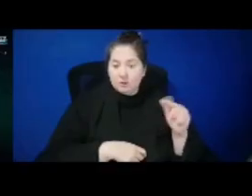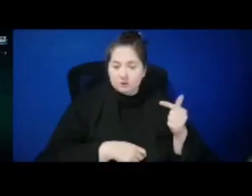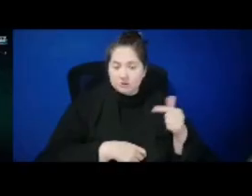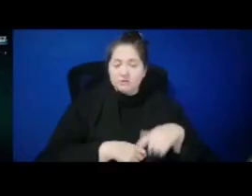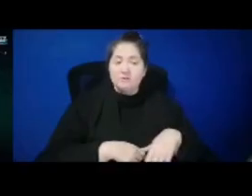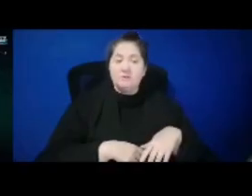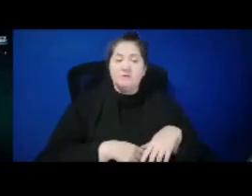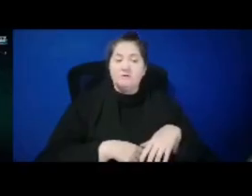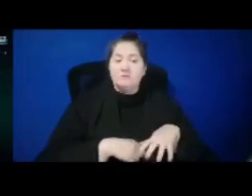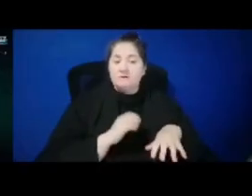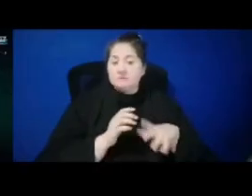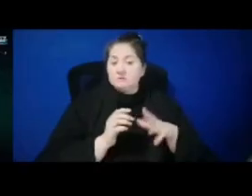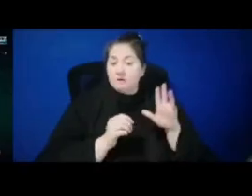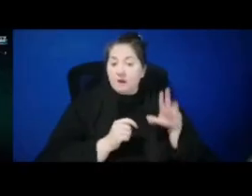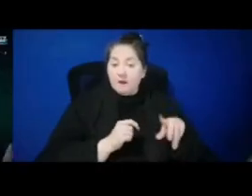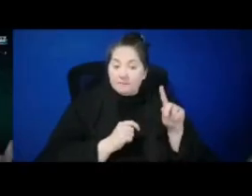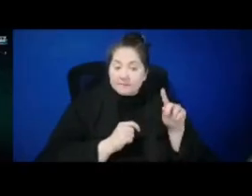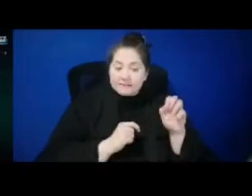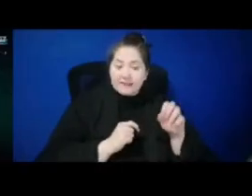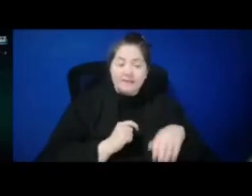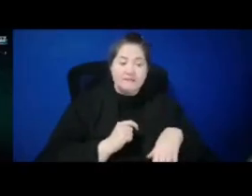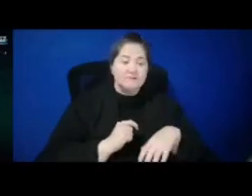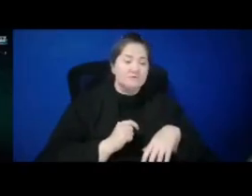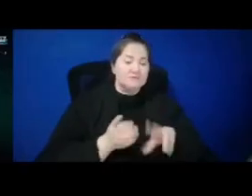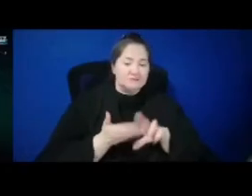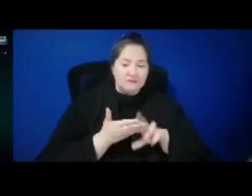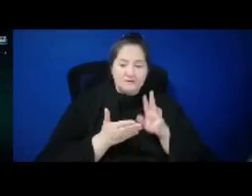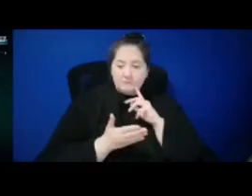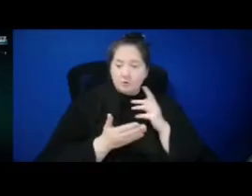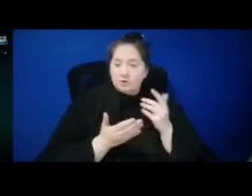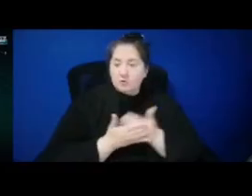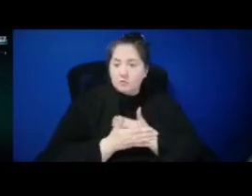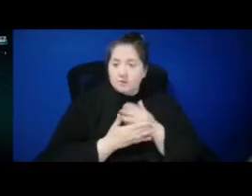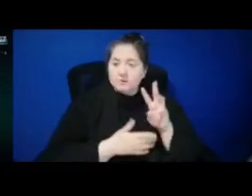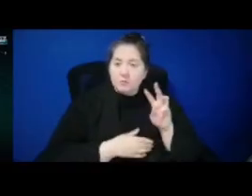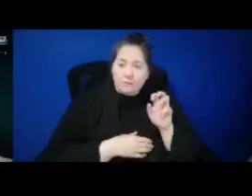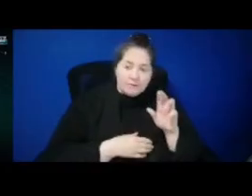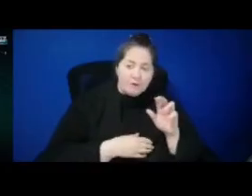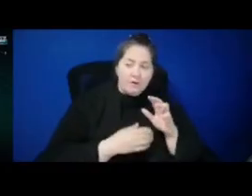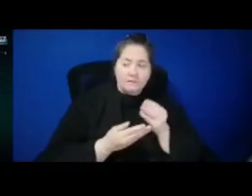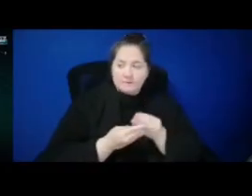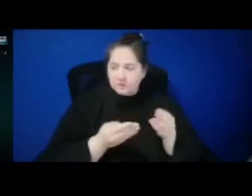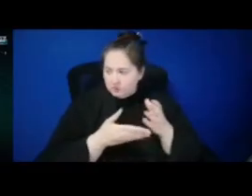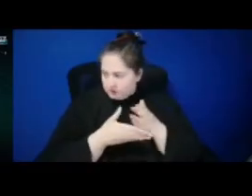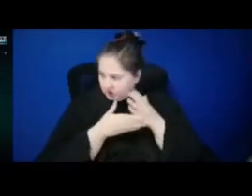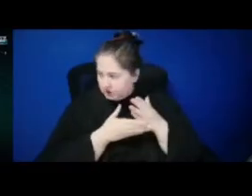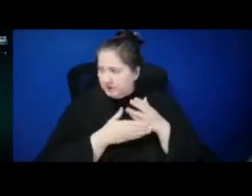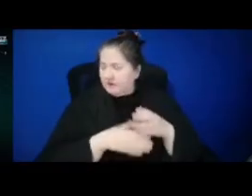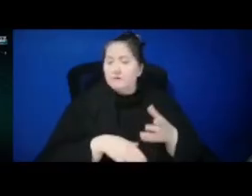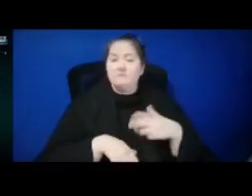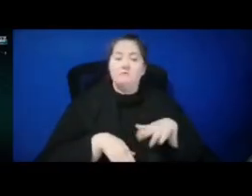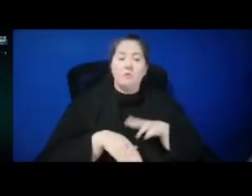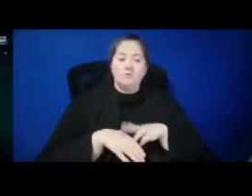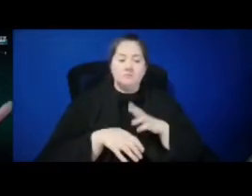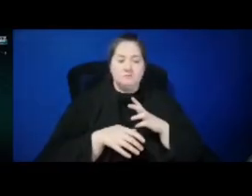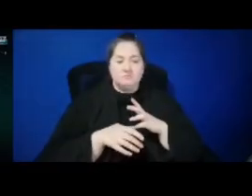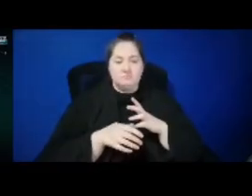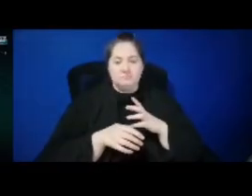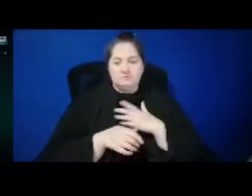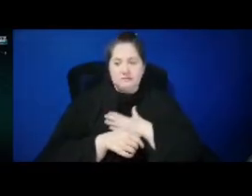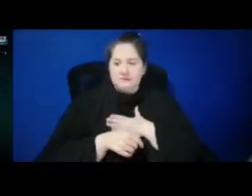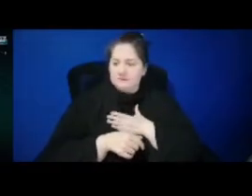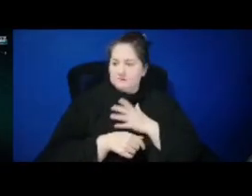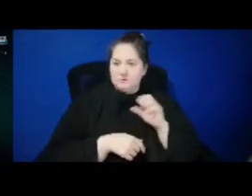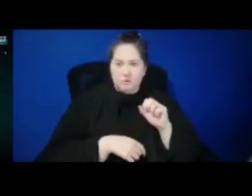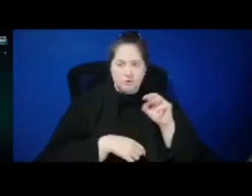up for our updates when you find out about our latest webinars, materials that we're sharing. And of course, we recommend that you follow us on all